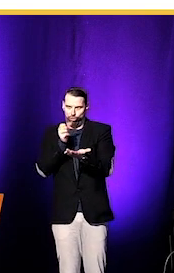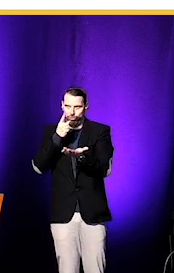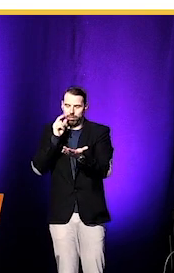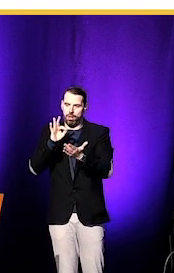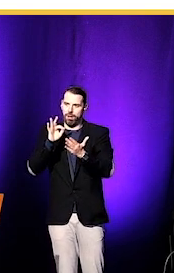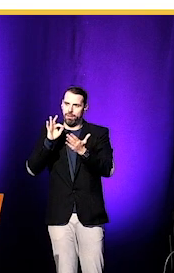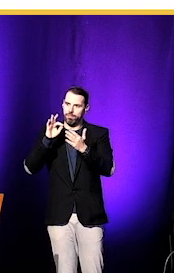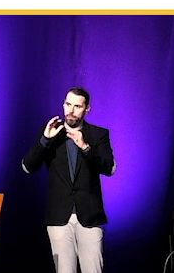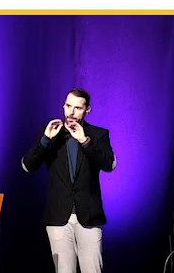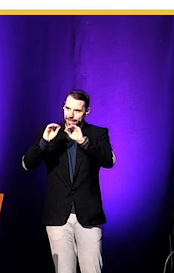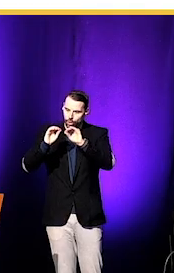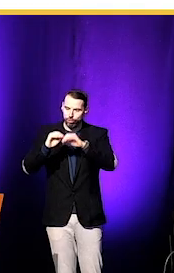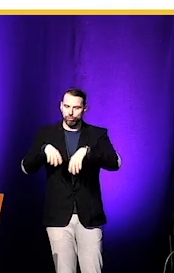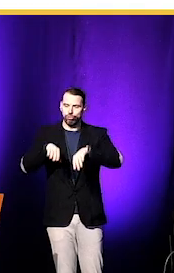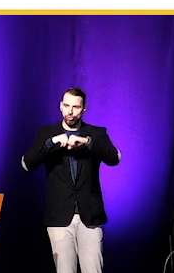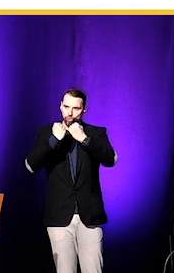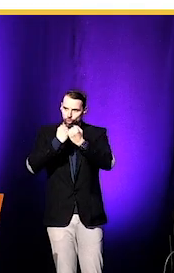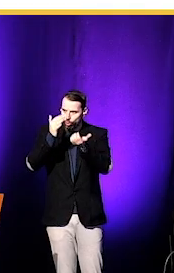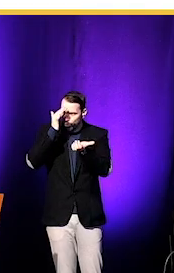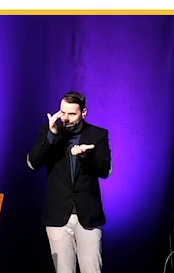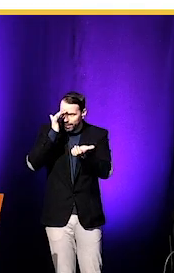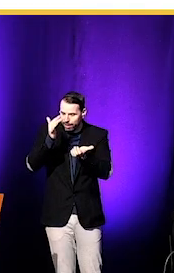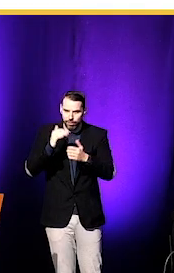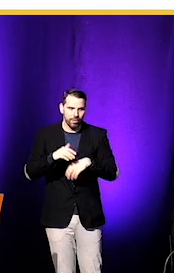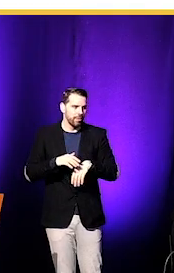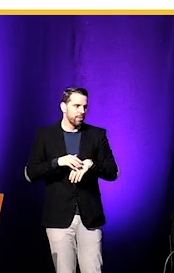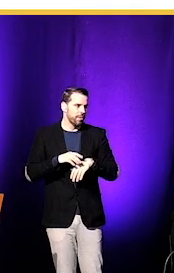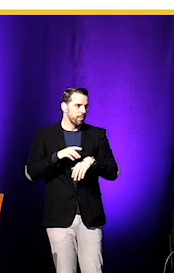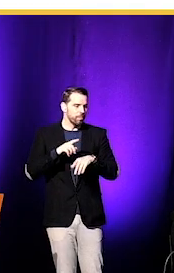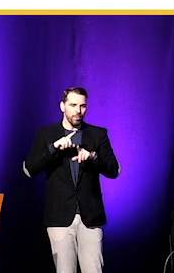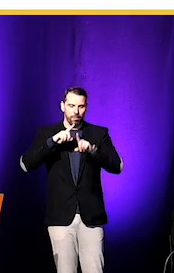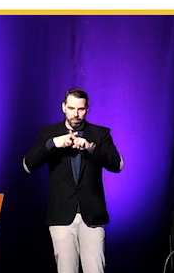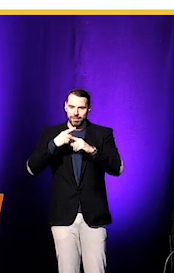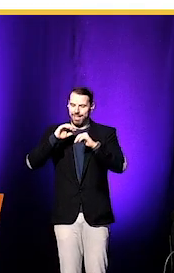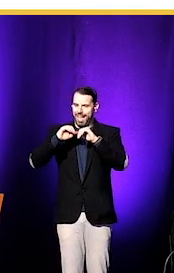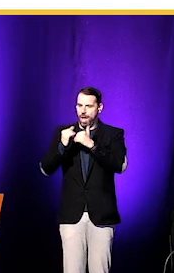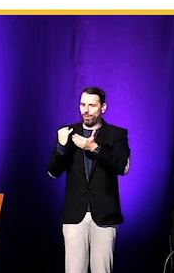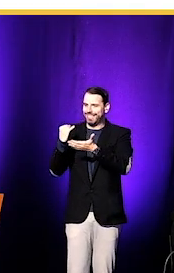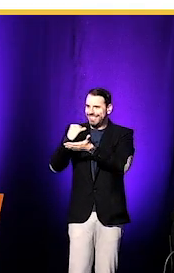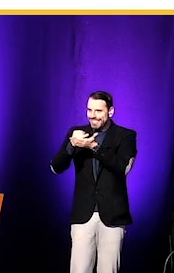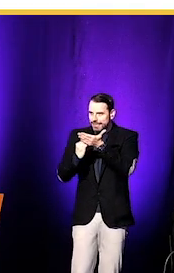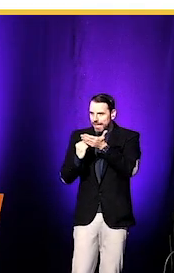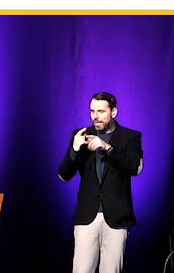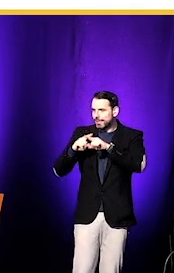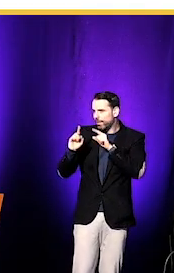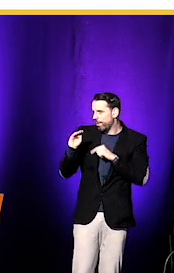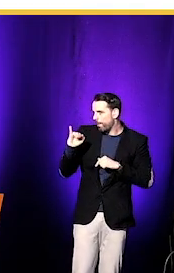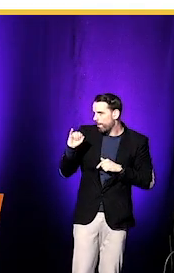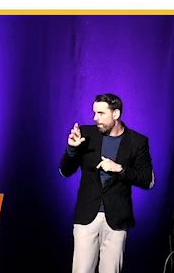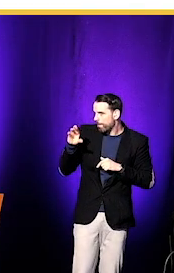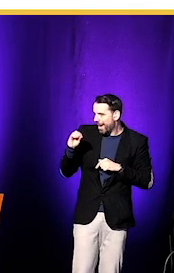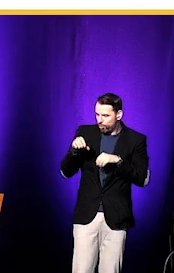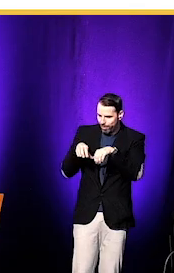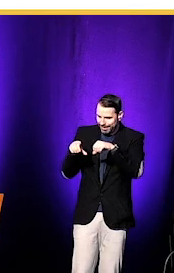theories and disciplinary knowledge in the design of the various microactivity systems of MSLI.